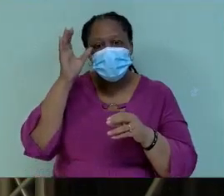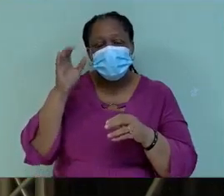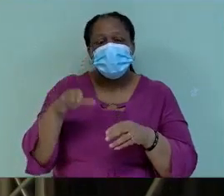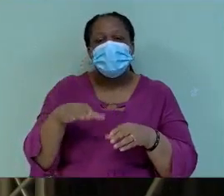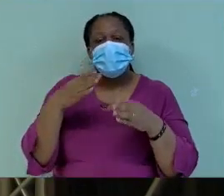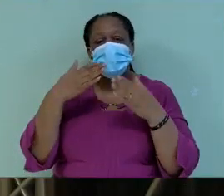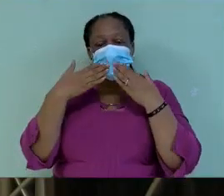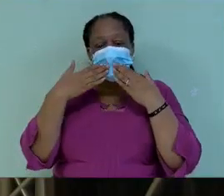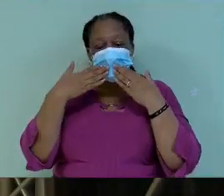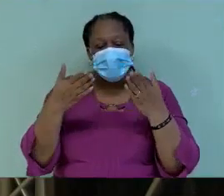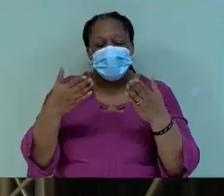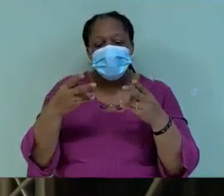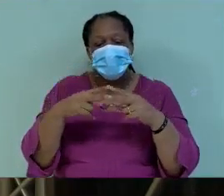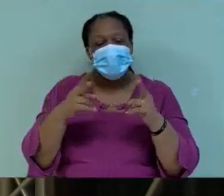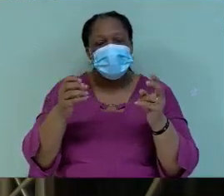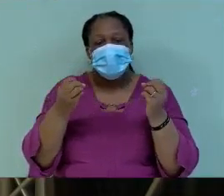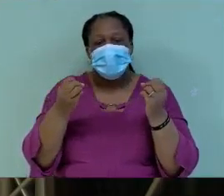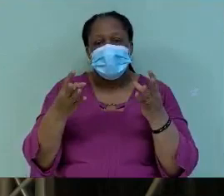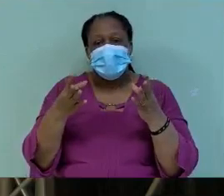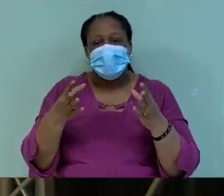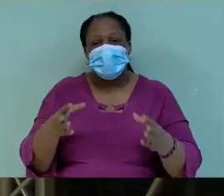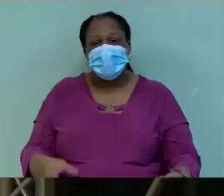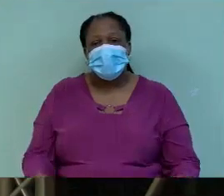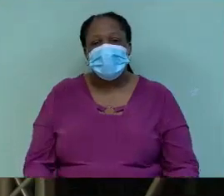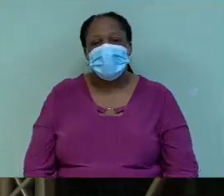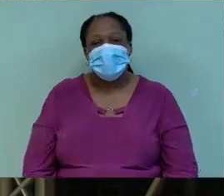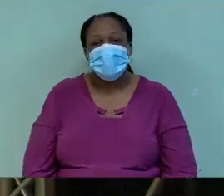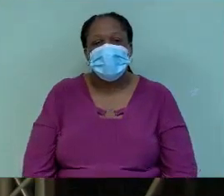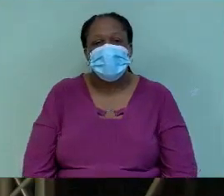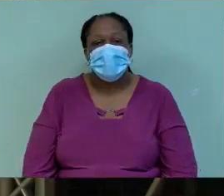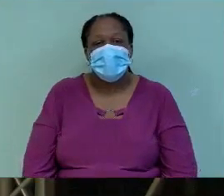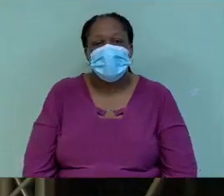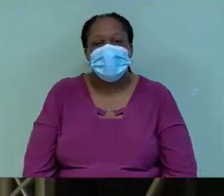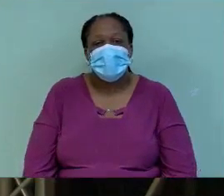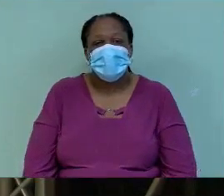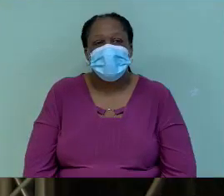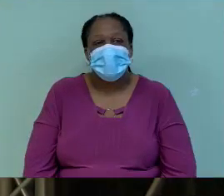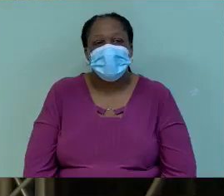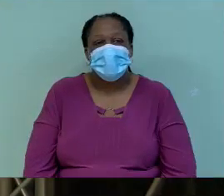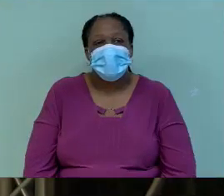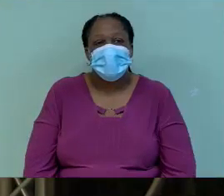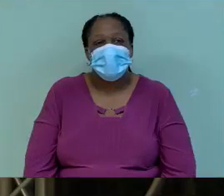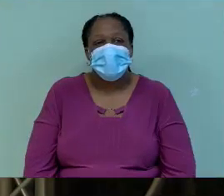and residents, and by extension, the government.